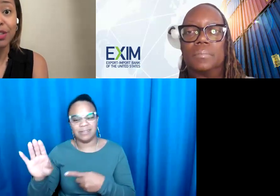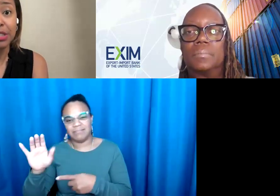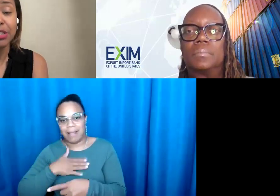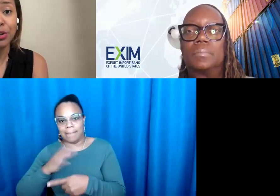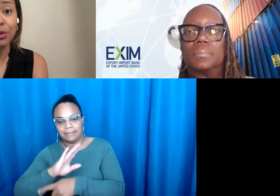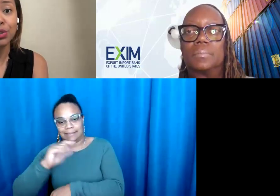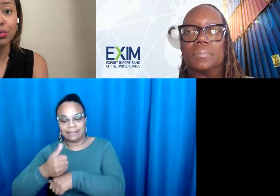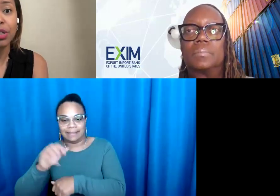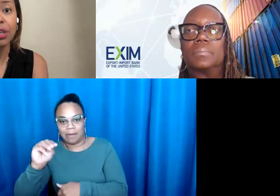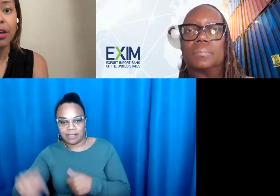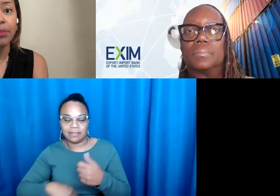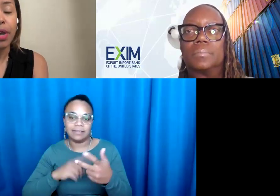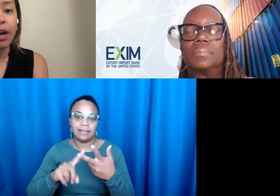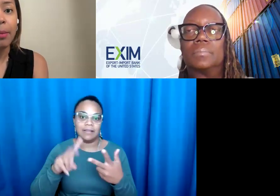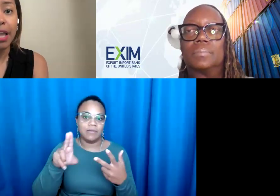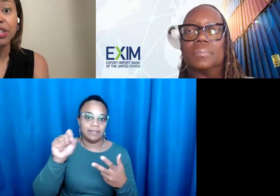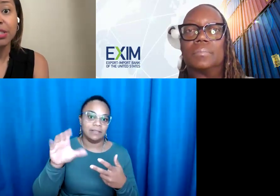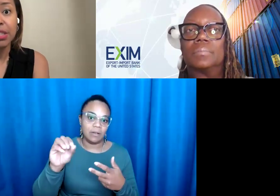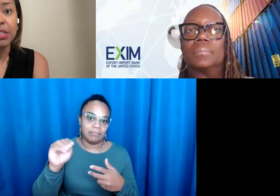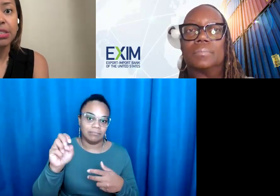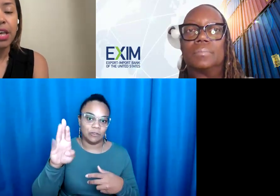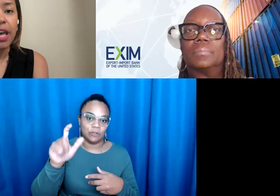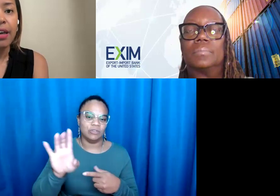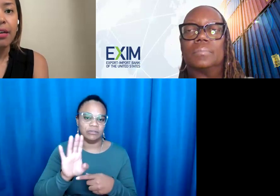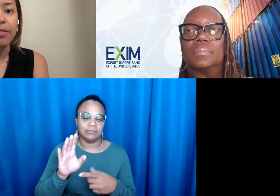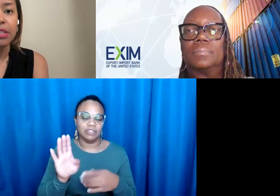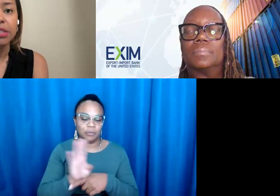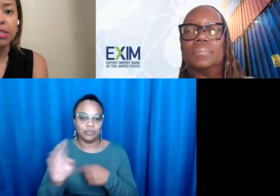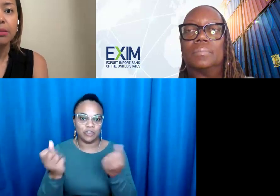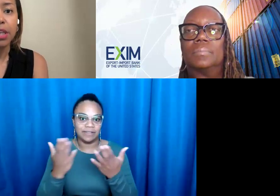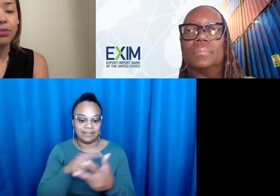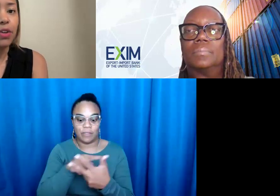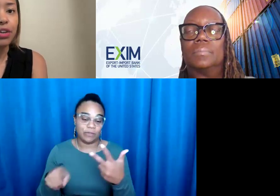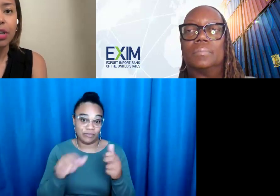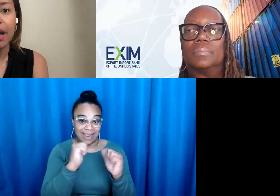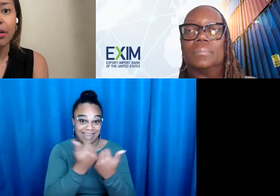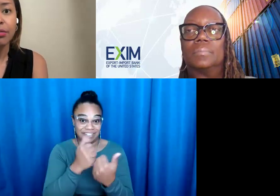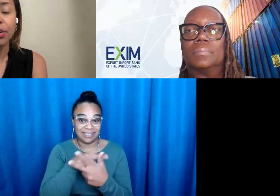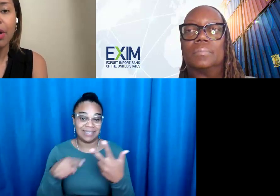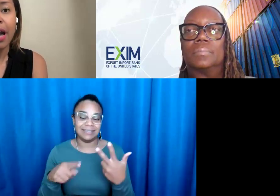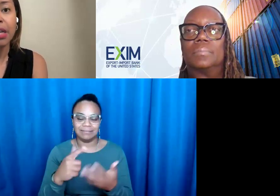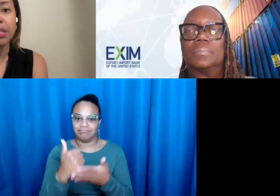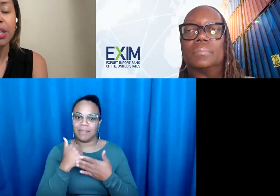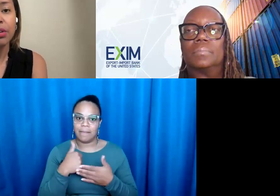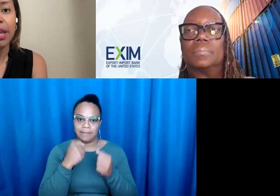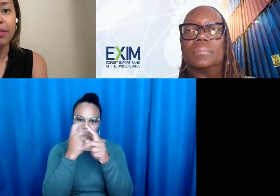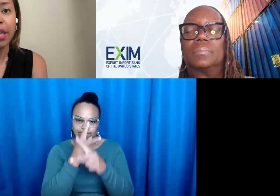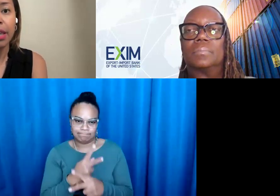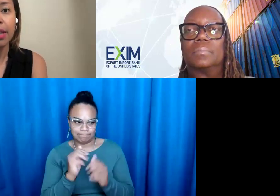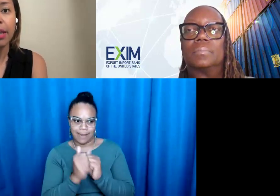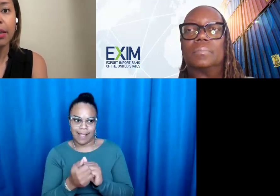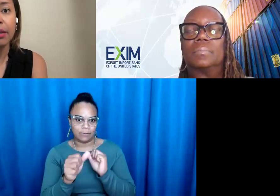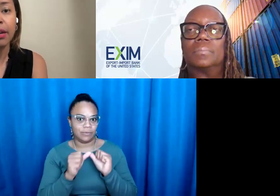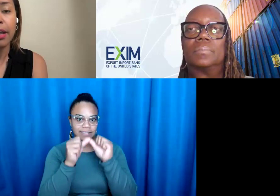U.S. Commercial Services. Those 3 agencies have assisted me in figuring out, how to continue